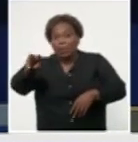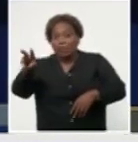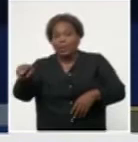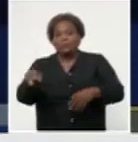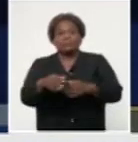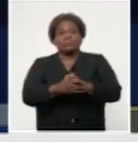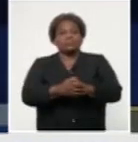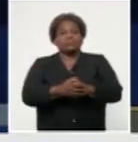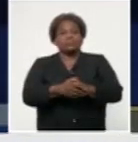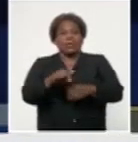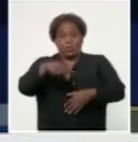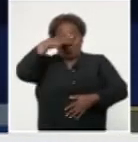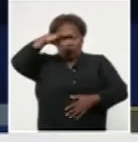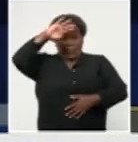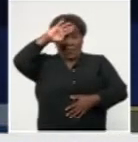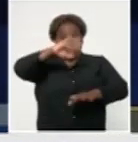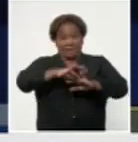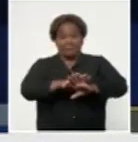That's 2.4%.